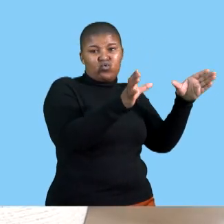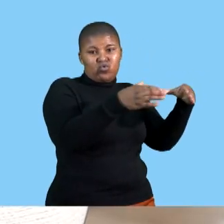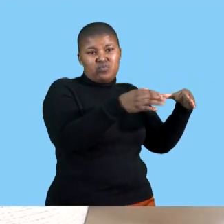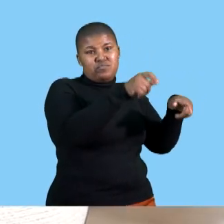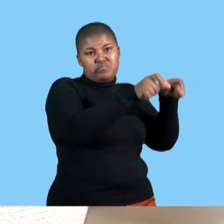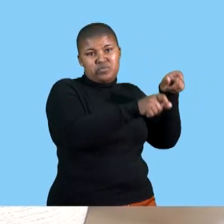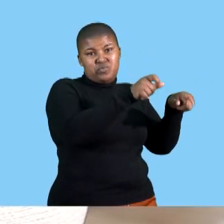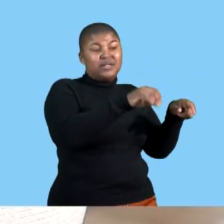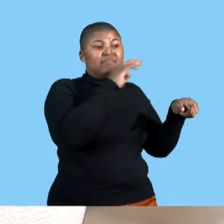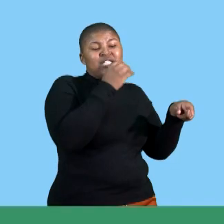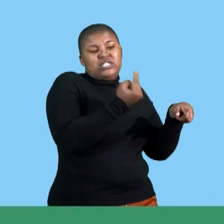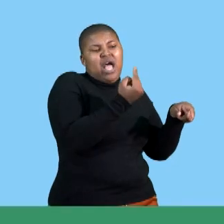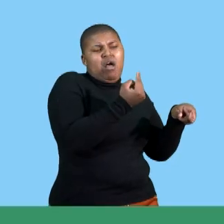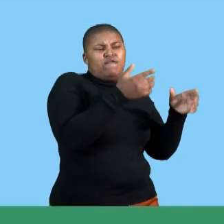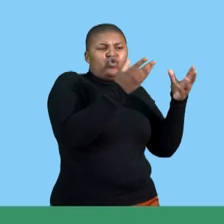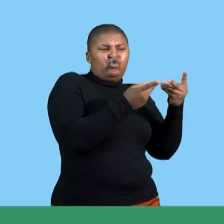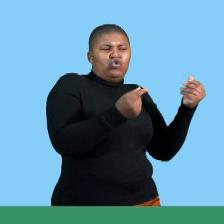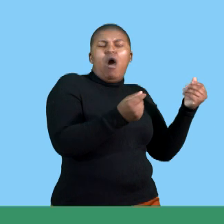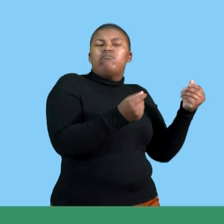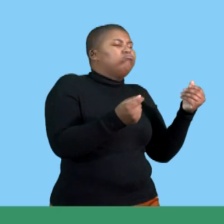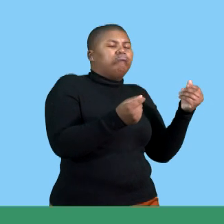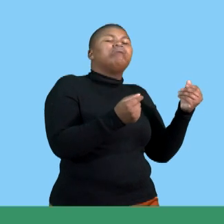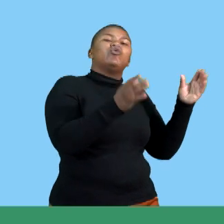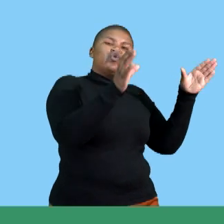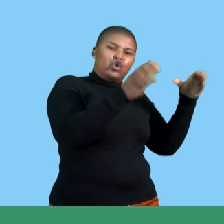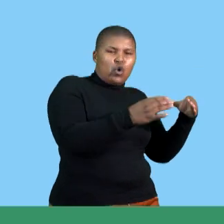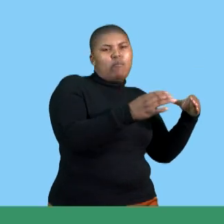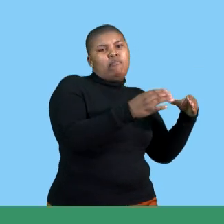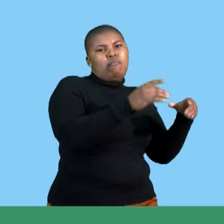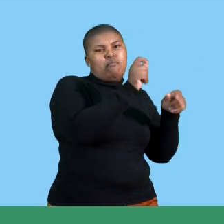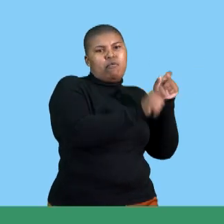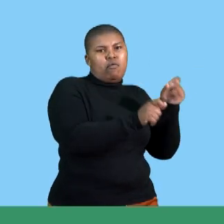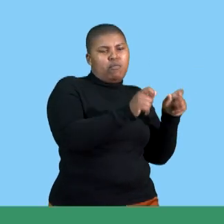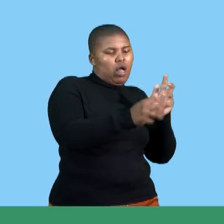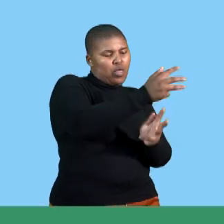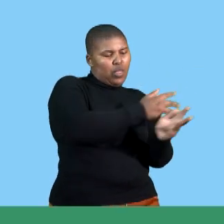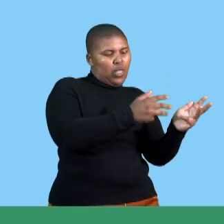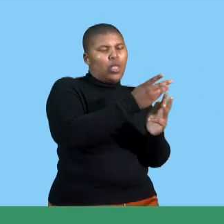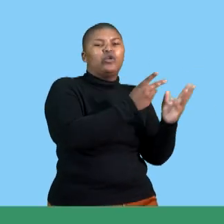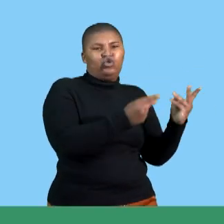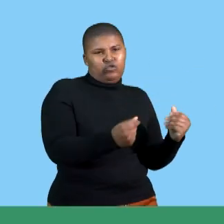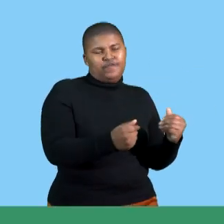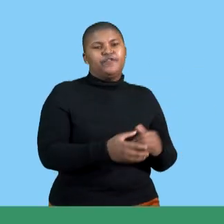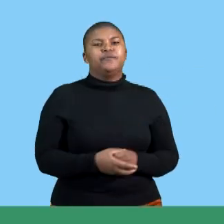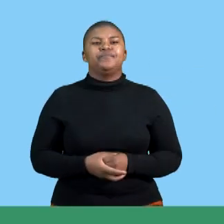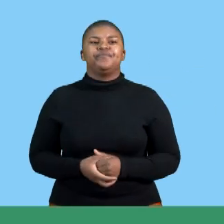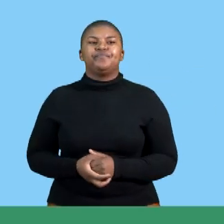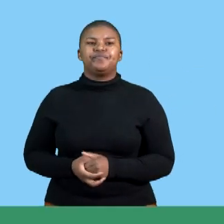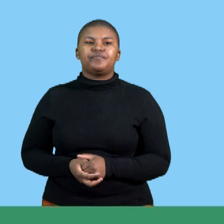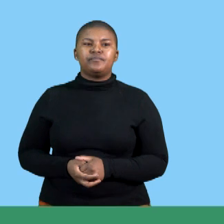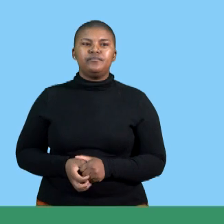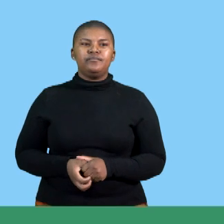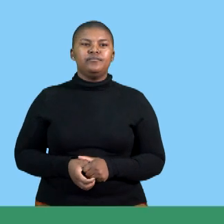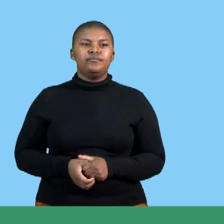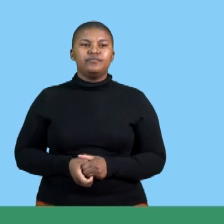by a group of people. You cannot solve a problem by yourself, but according to this, it is carried out by a group of